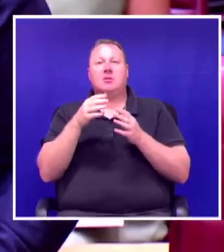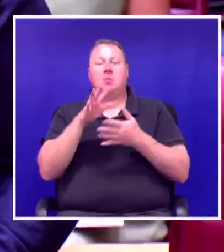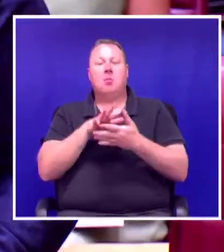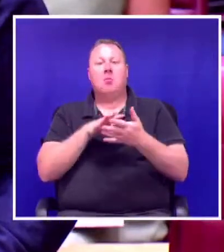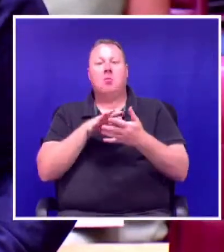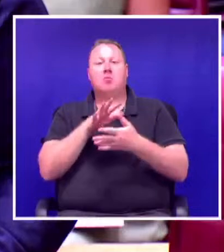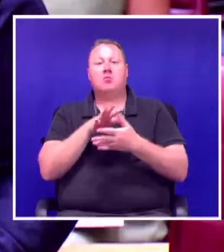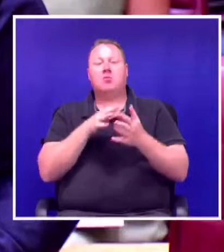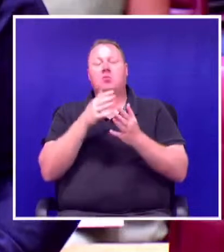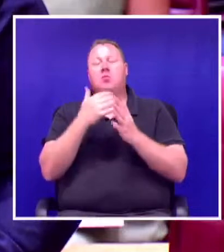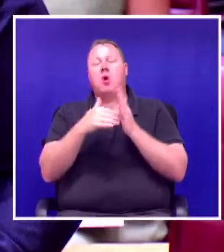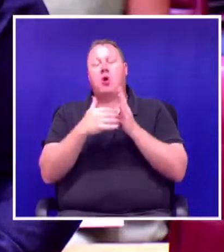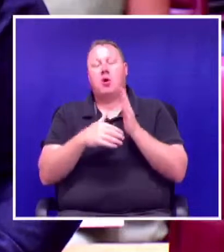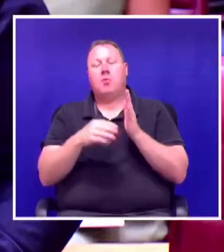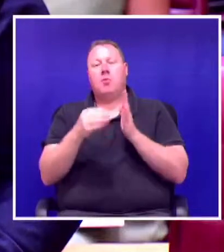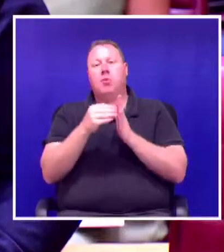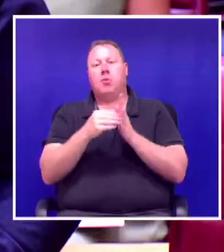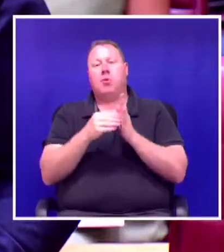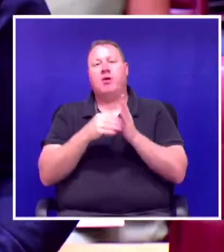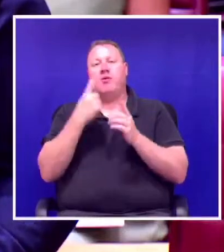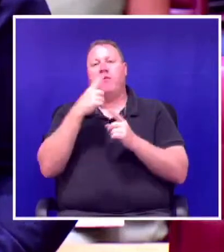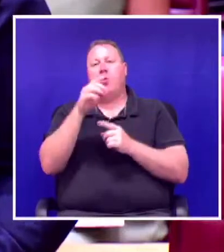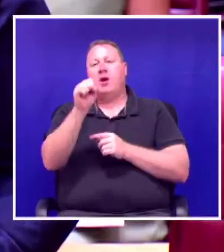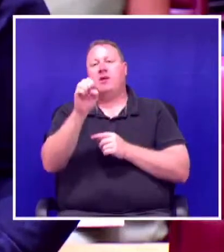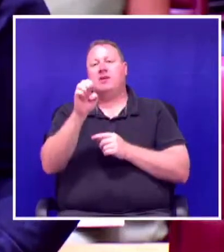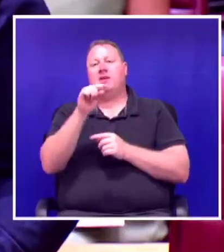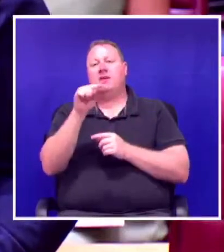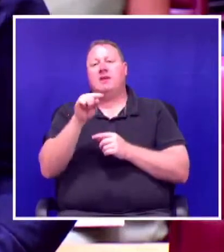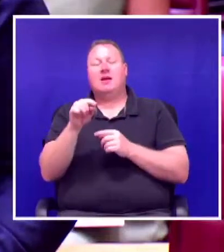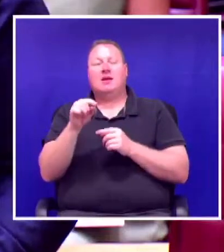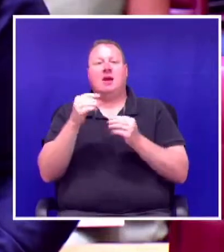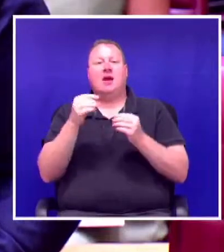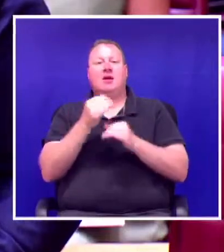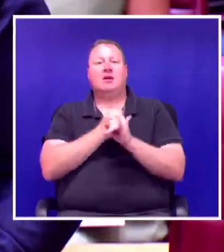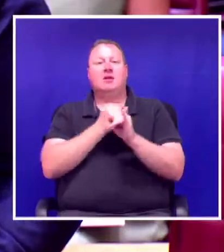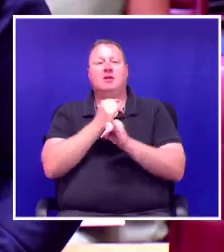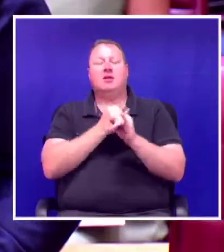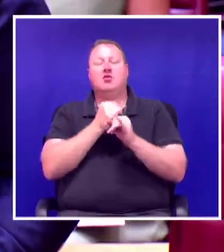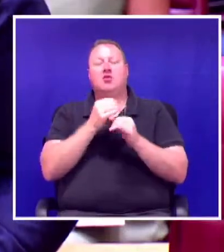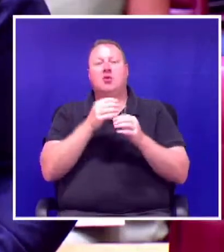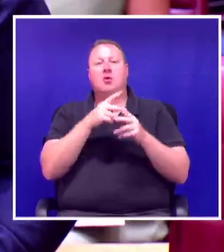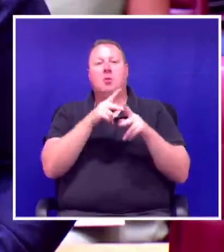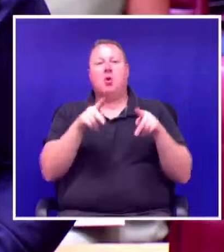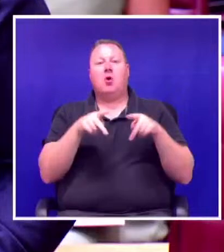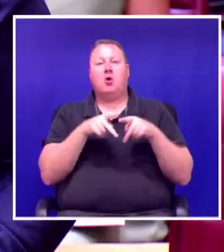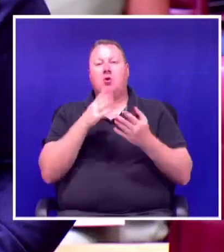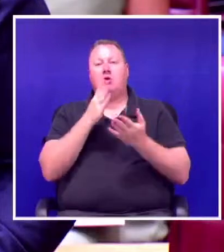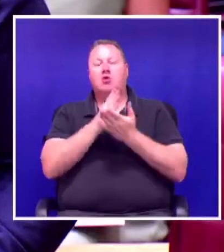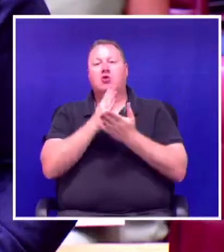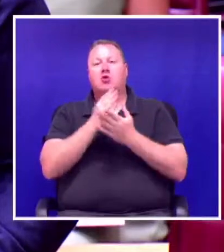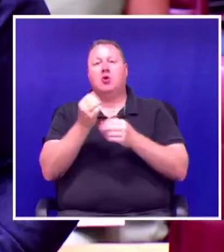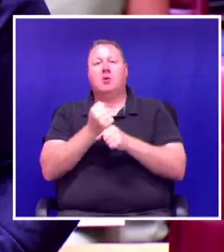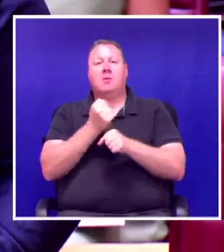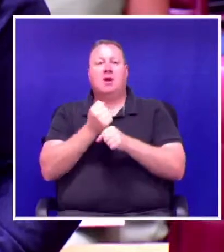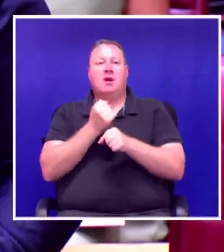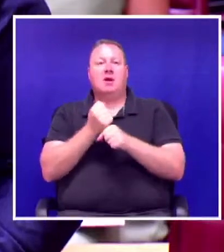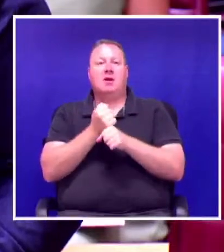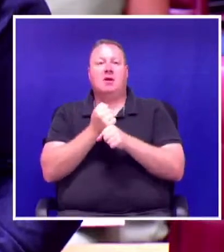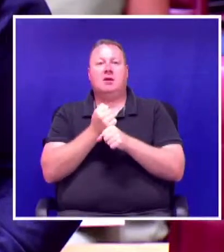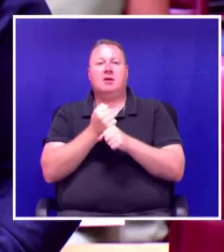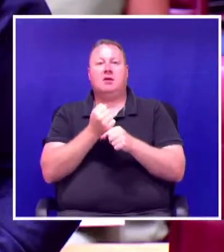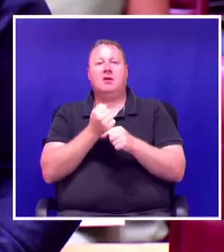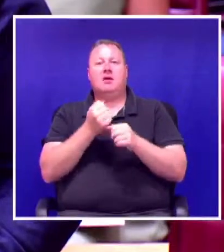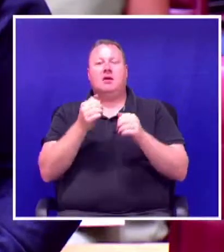and industrial parks to ensure that there is interagency coordination of the industrial parks and SEZ and ensure